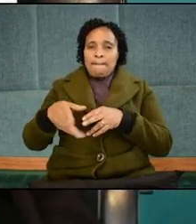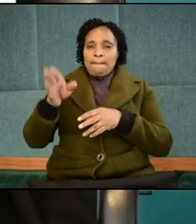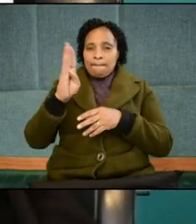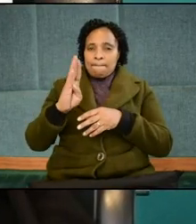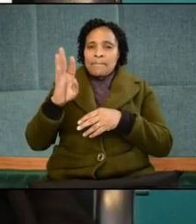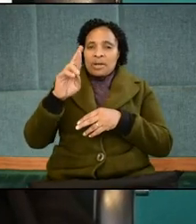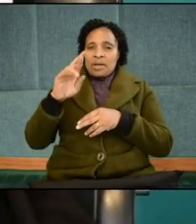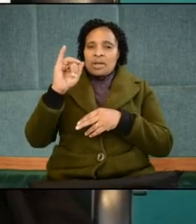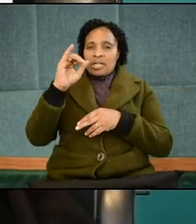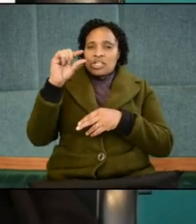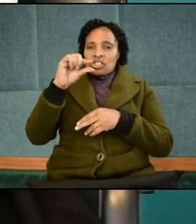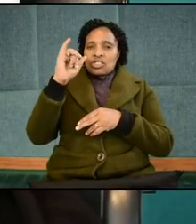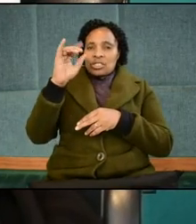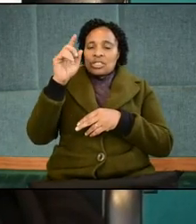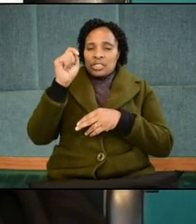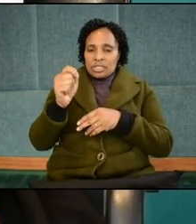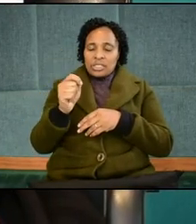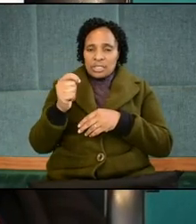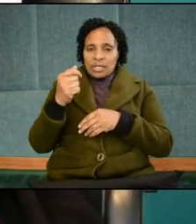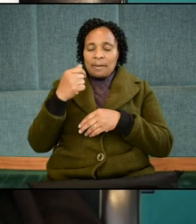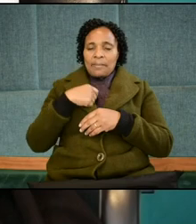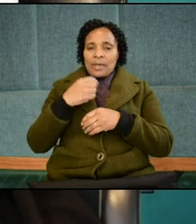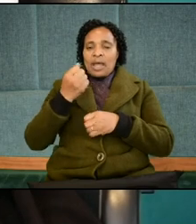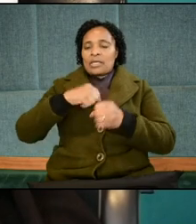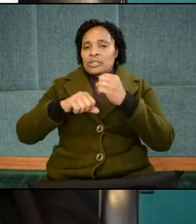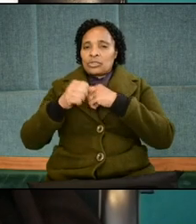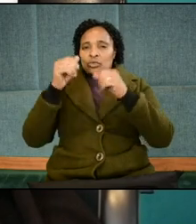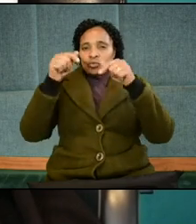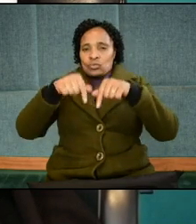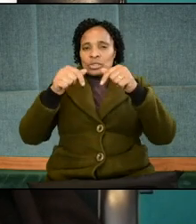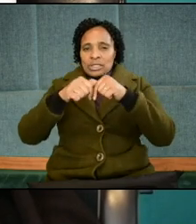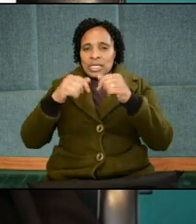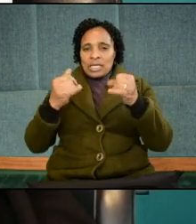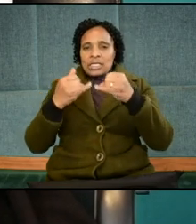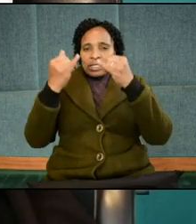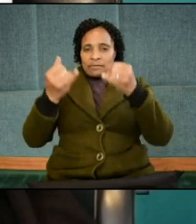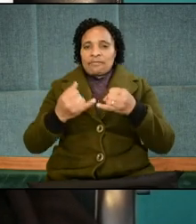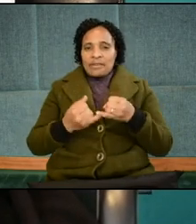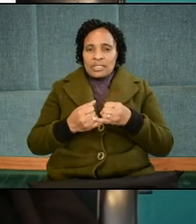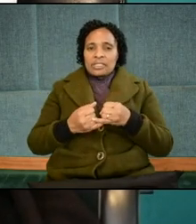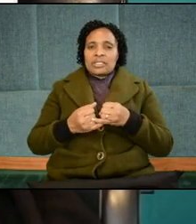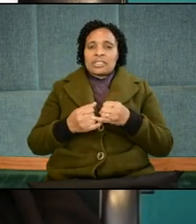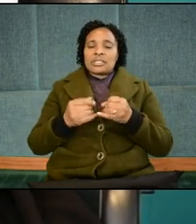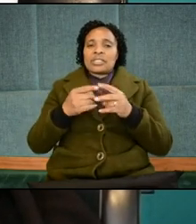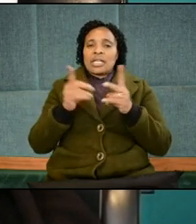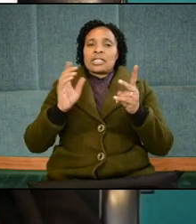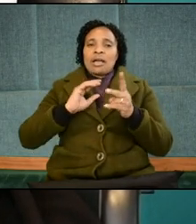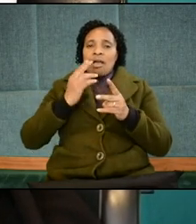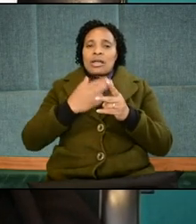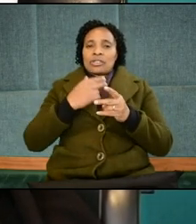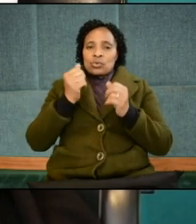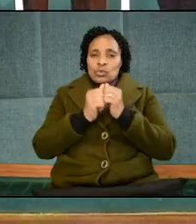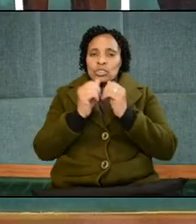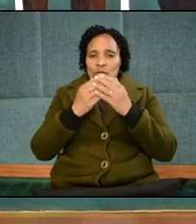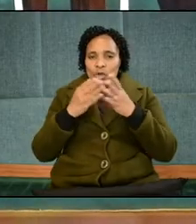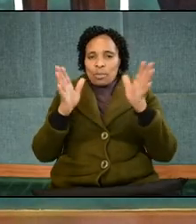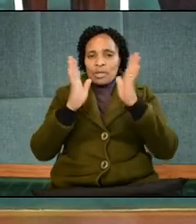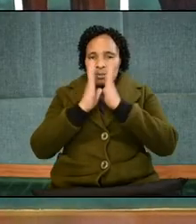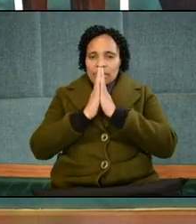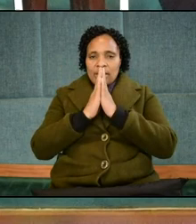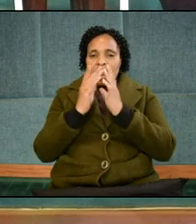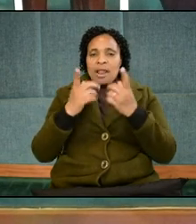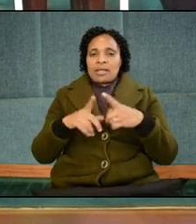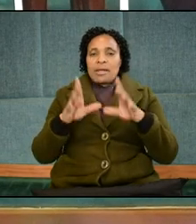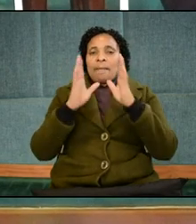be among those participating today. So I'd like to invite Salmon to start us off with an opening prayer.